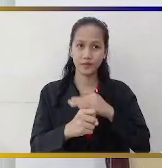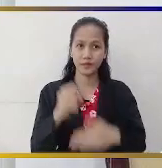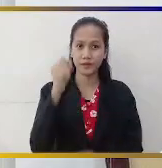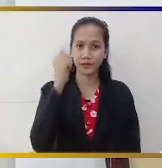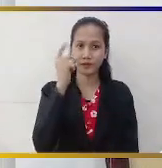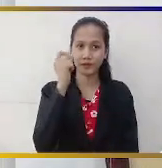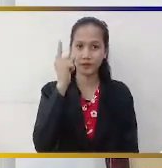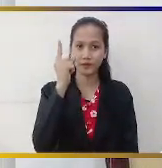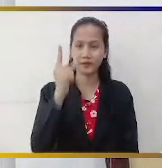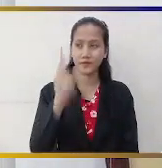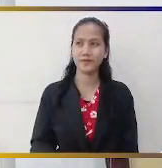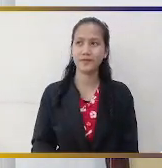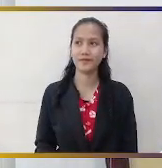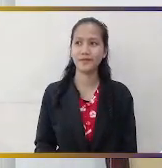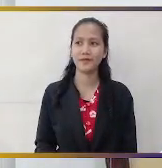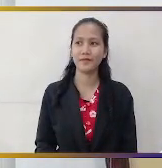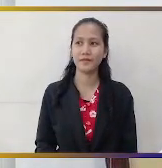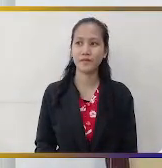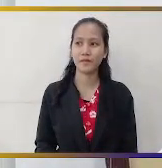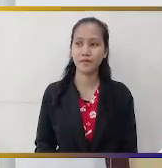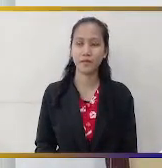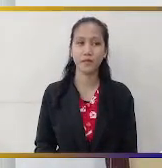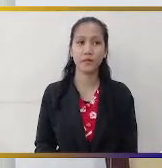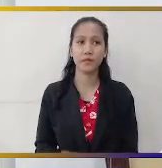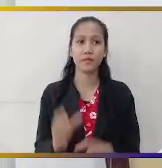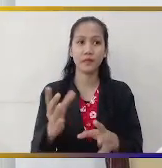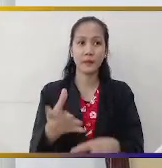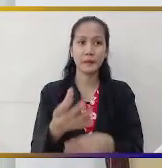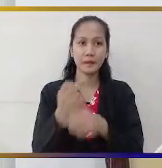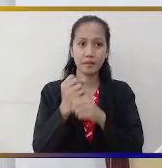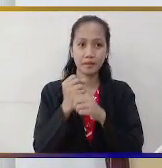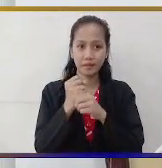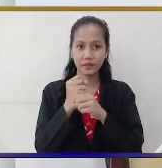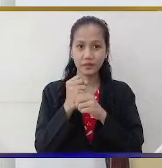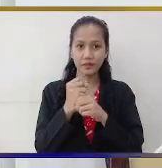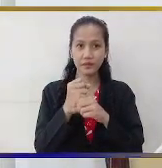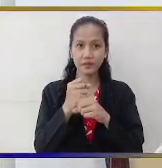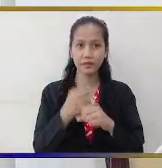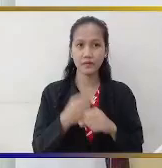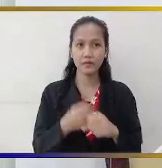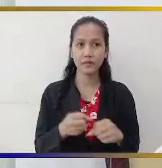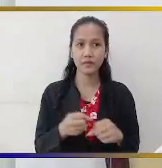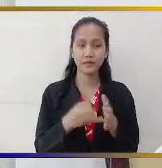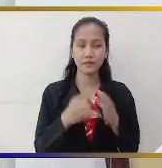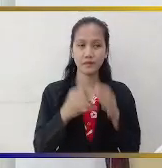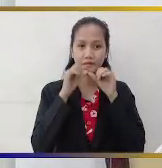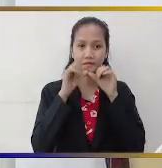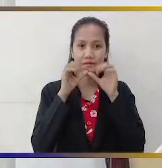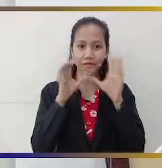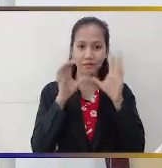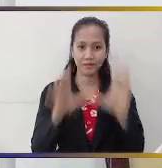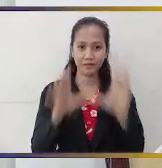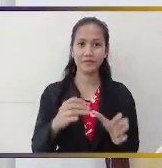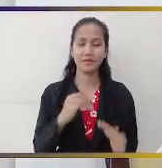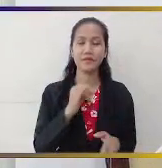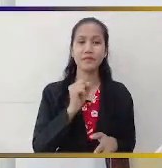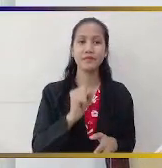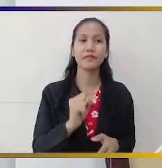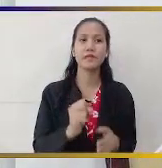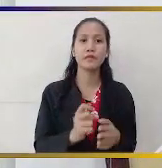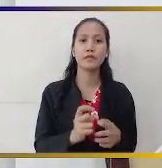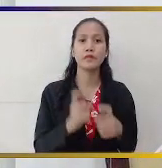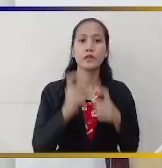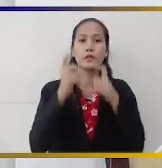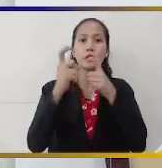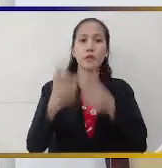Reaping, pag-aani is a blessing. It's the reward. It's what God